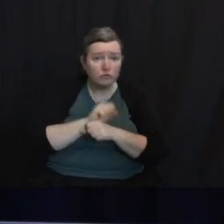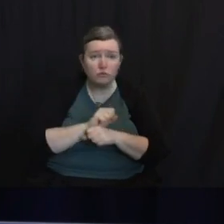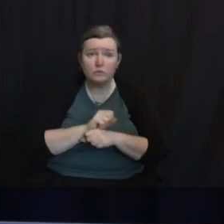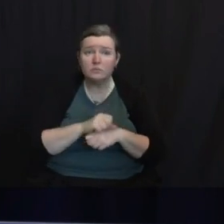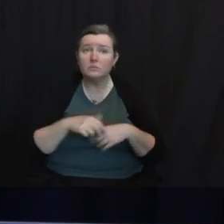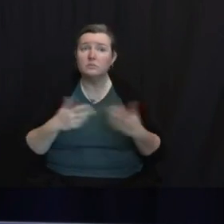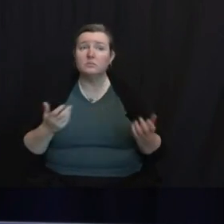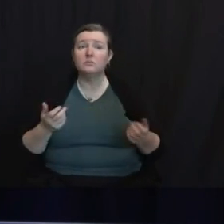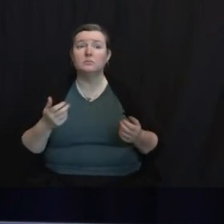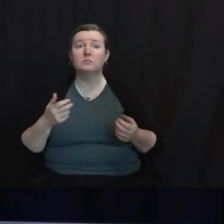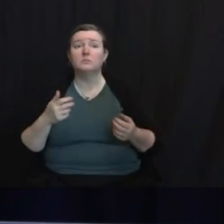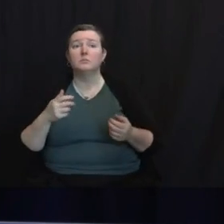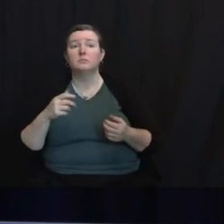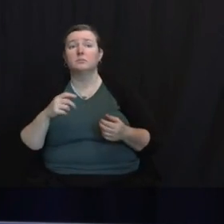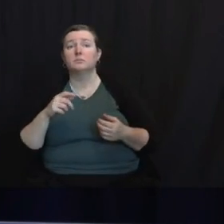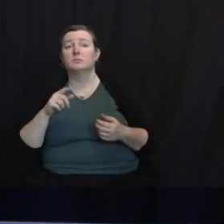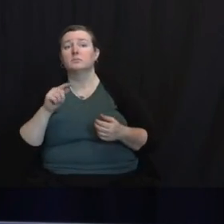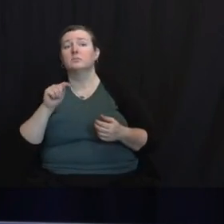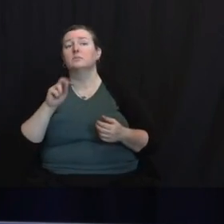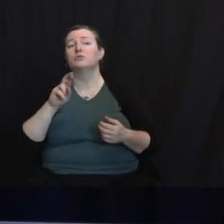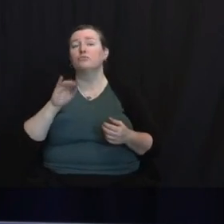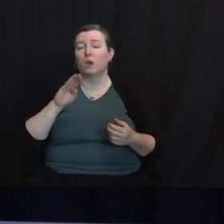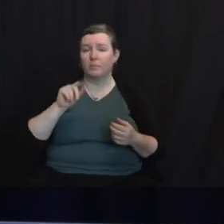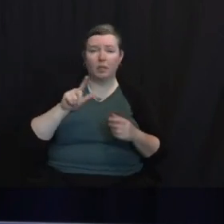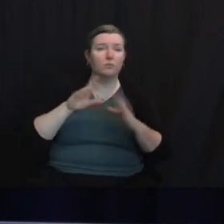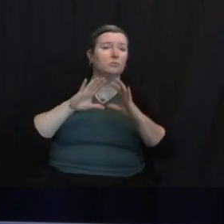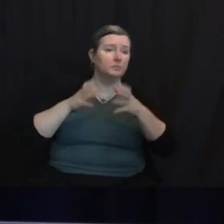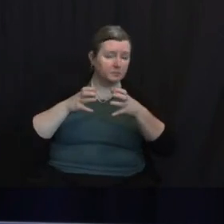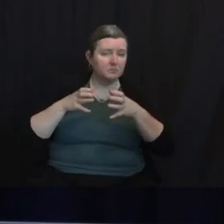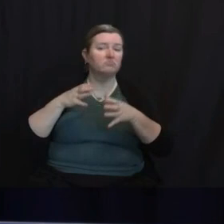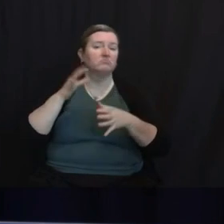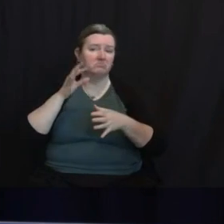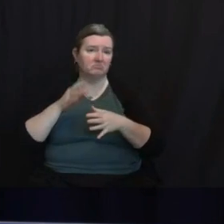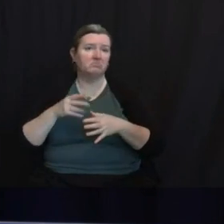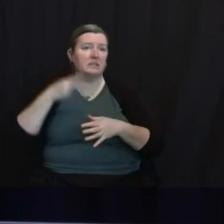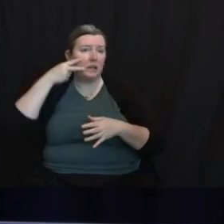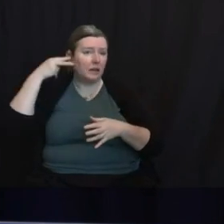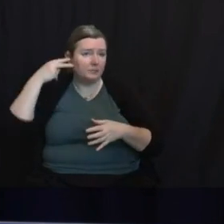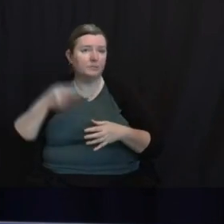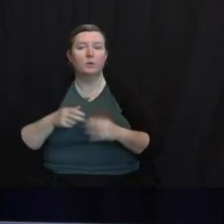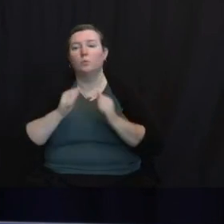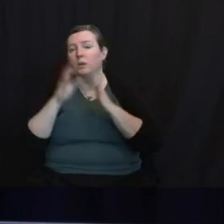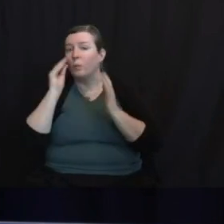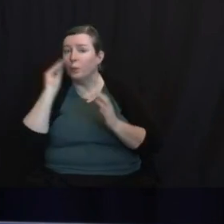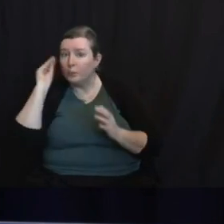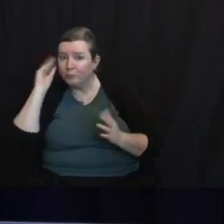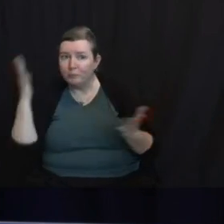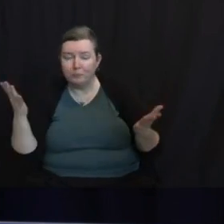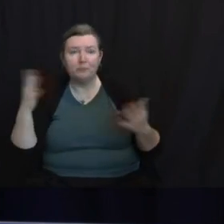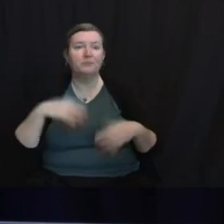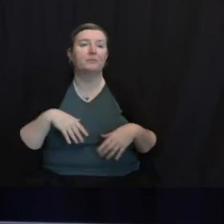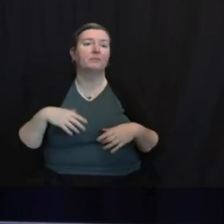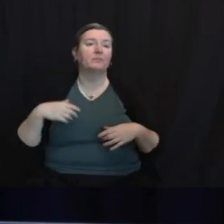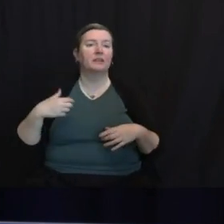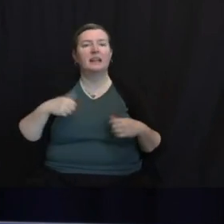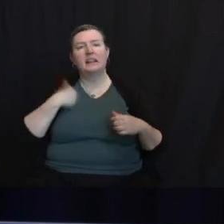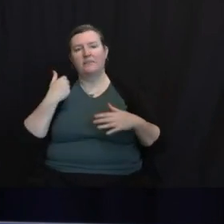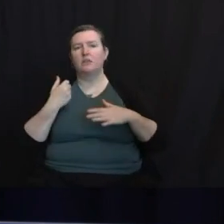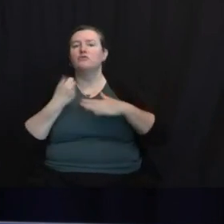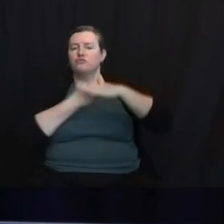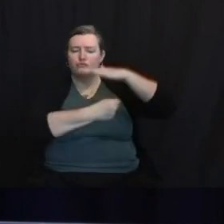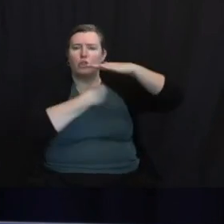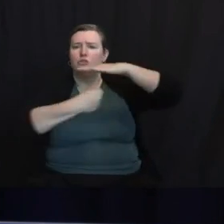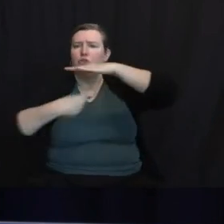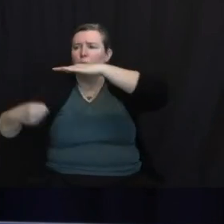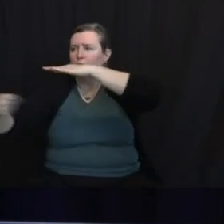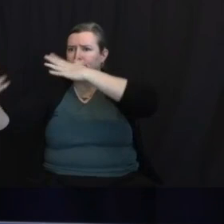and individuals experiencing homelessness, and those living in shelters, including domestic violence shelters.